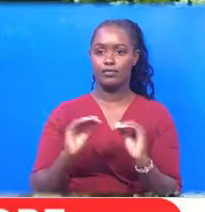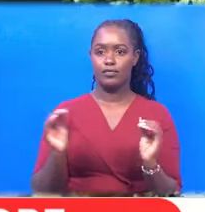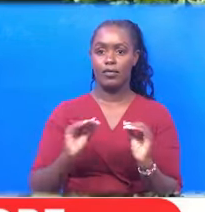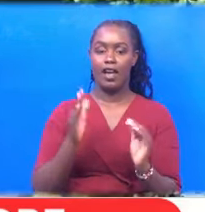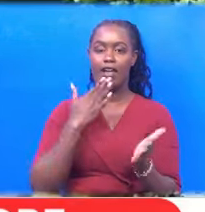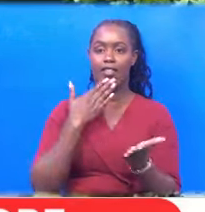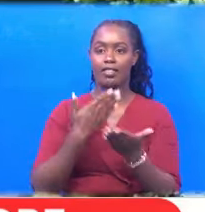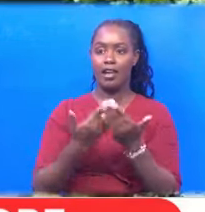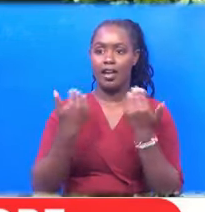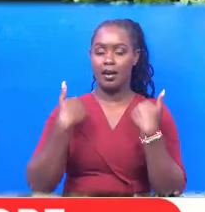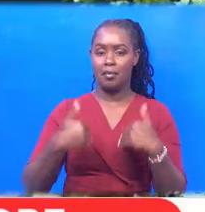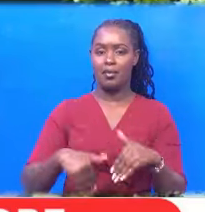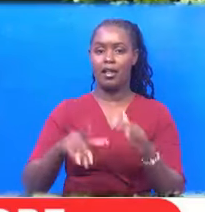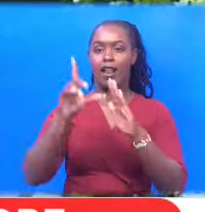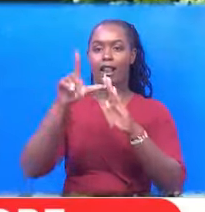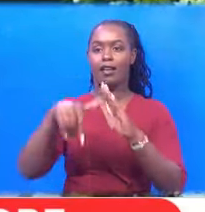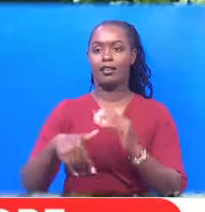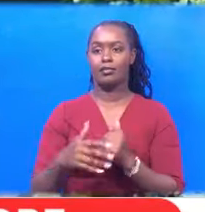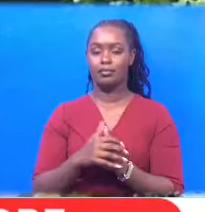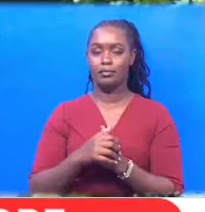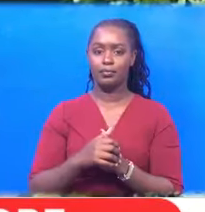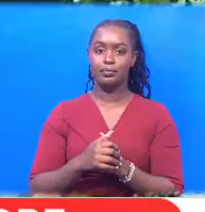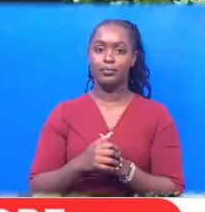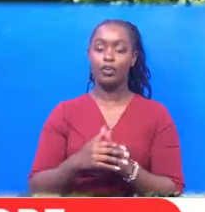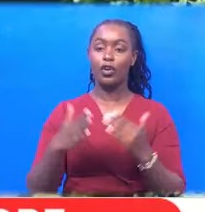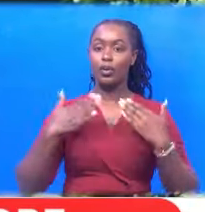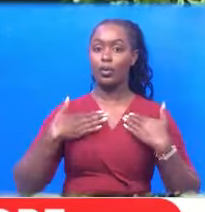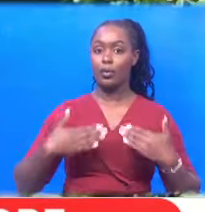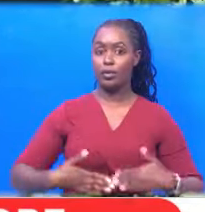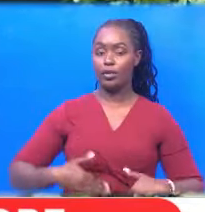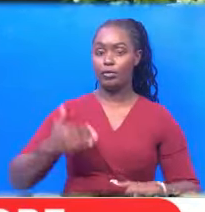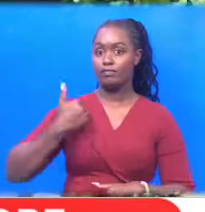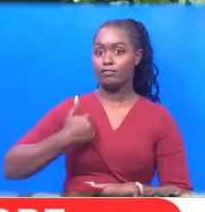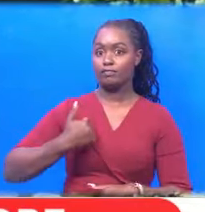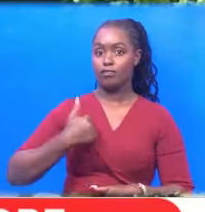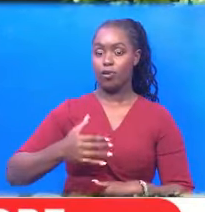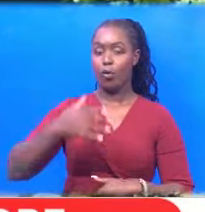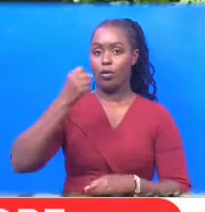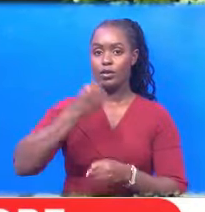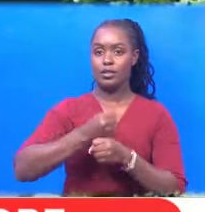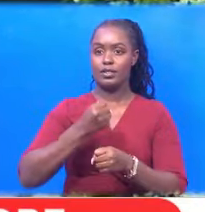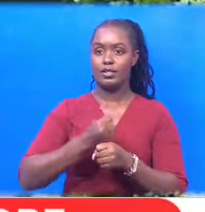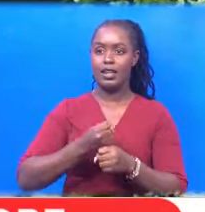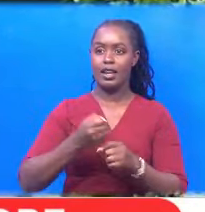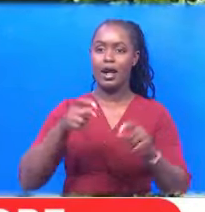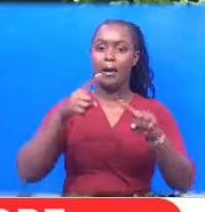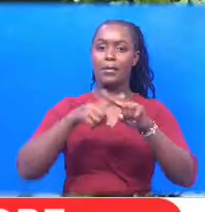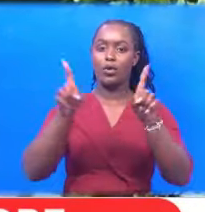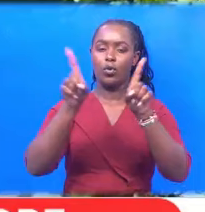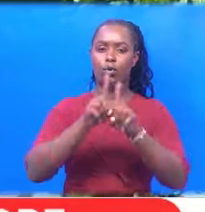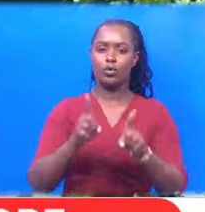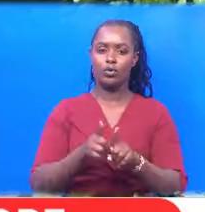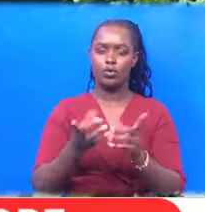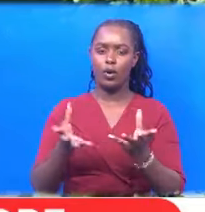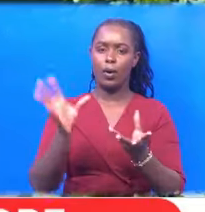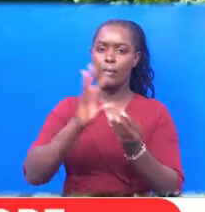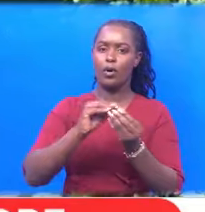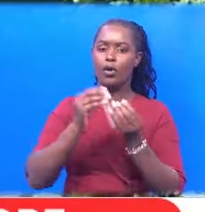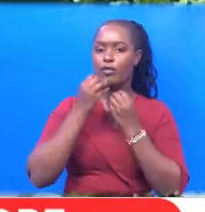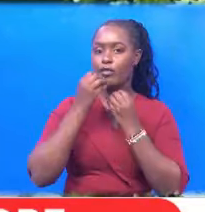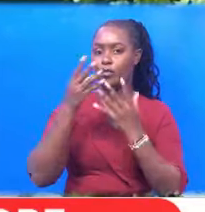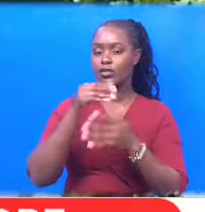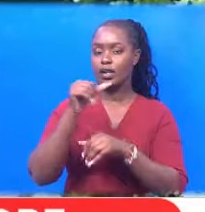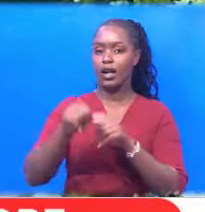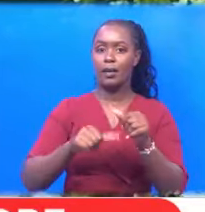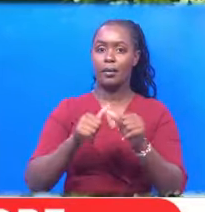later." The post-mortem conducted on the body of Grace Wangari giving fresh but also crucial details to investigators